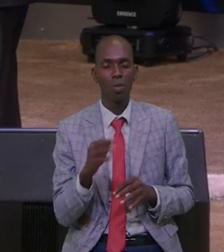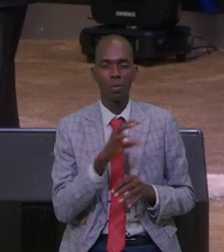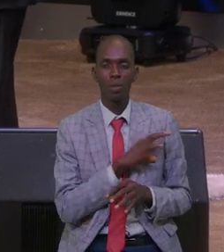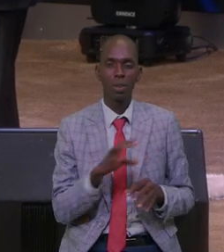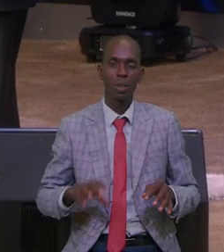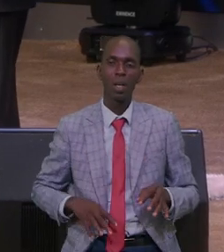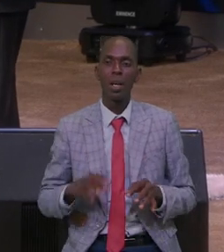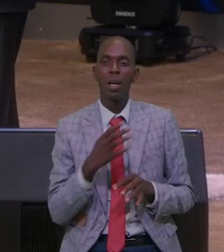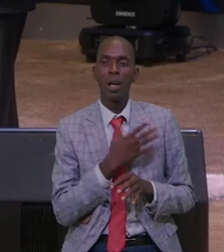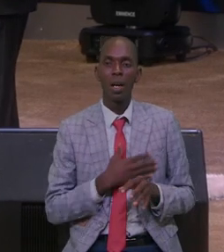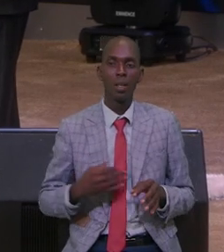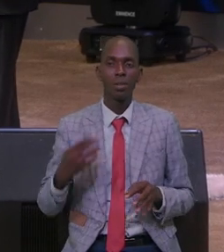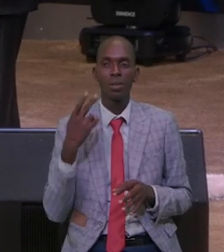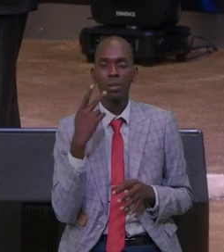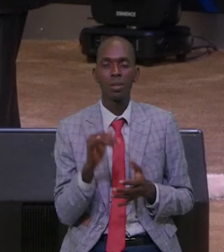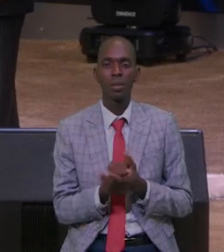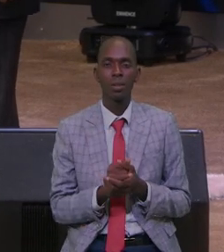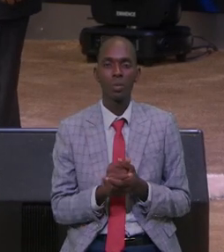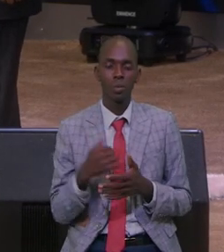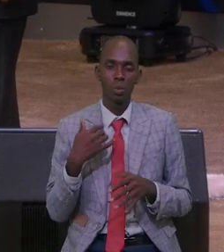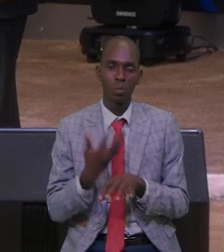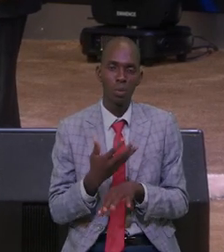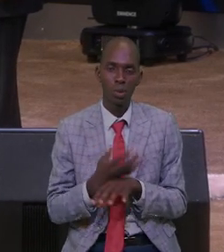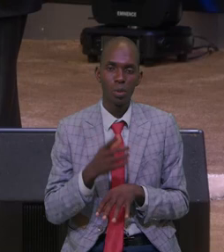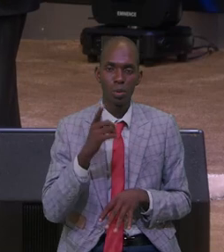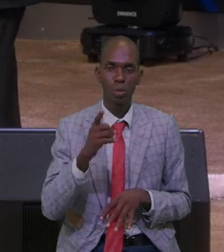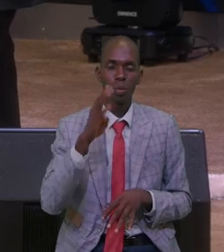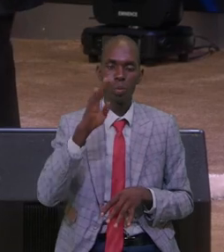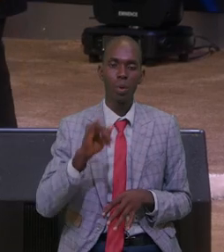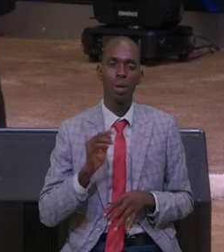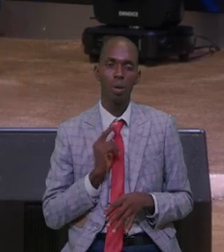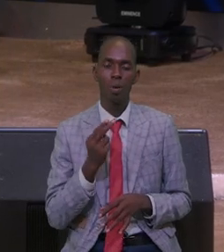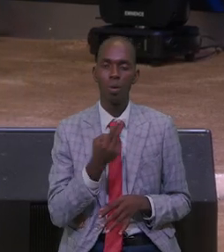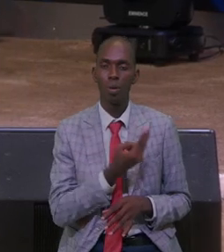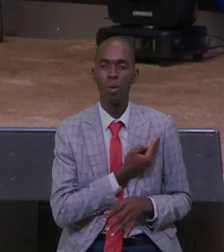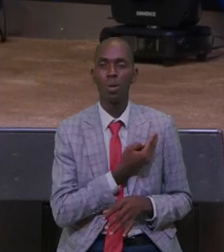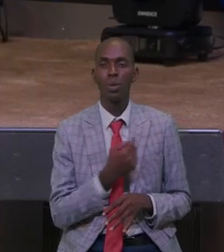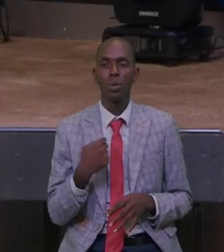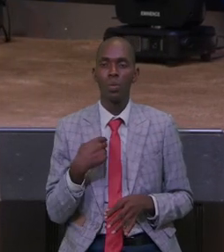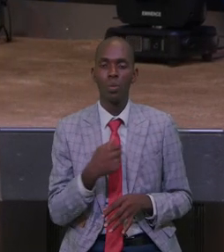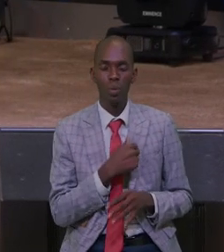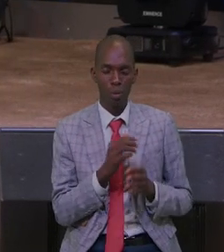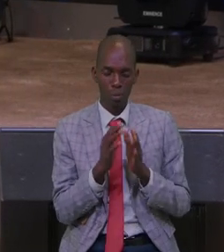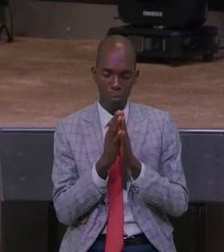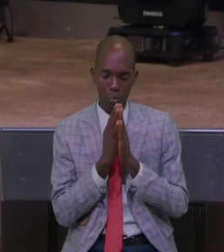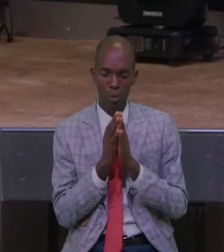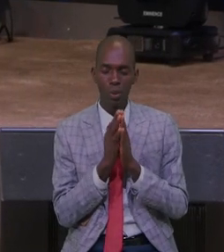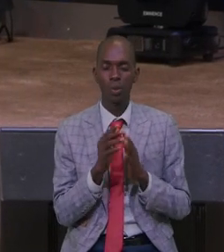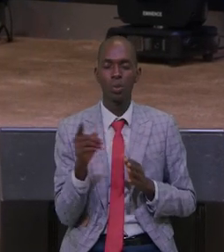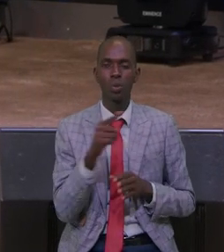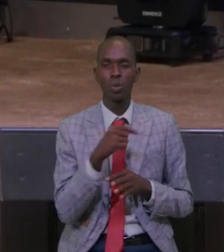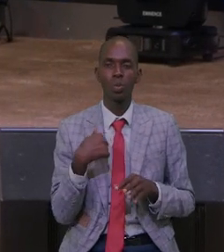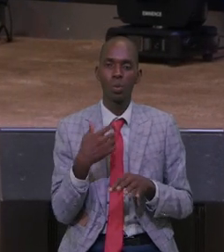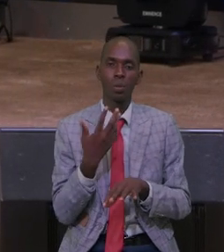did beseech you by us, pleading with you by us. We pray you, we plead with you,